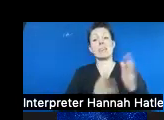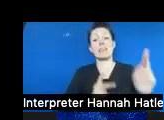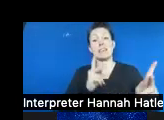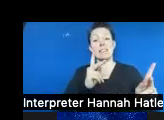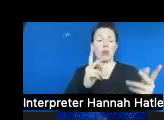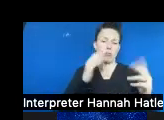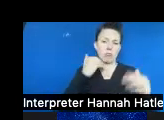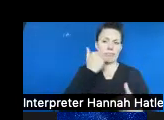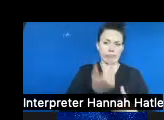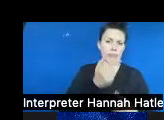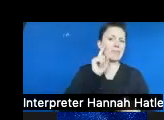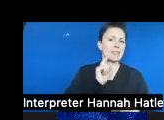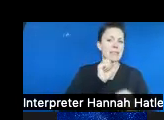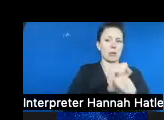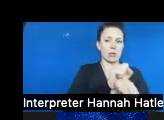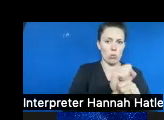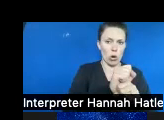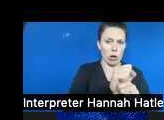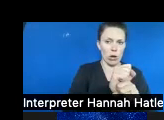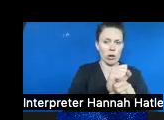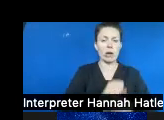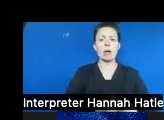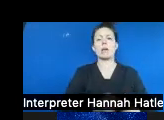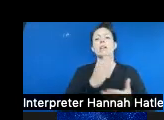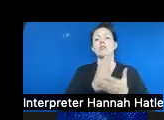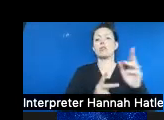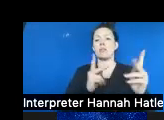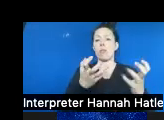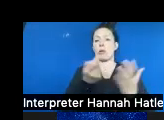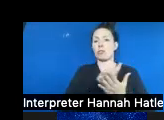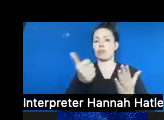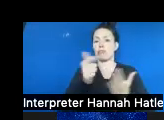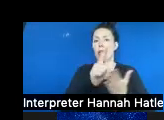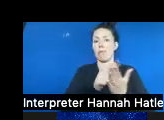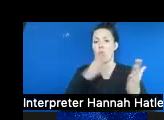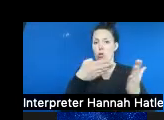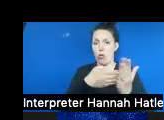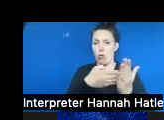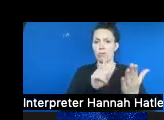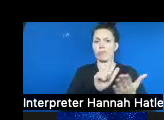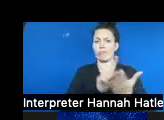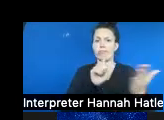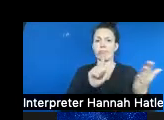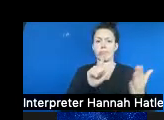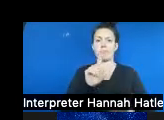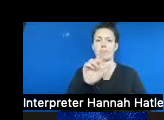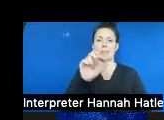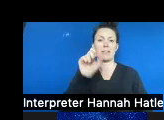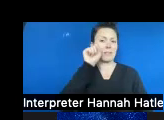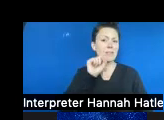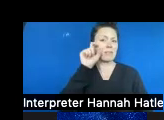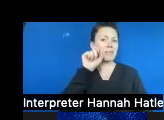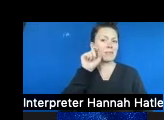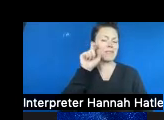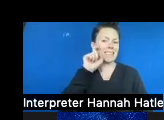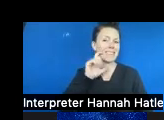work. Full decrim to eliminate all of the unrealistic, huge amounts of folks that